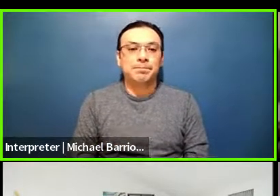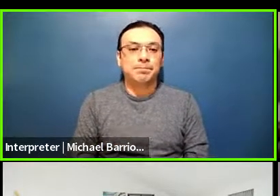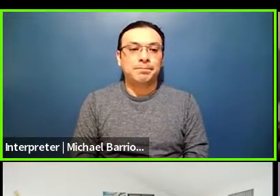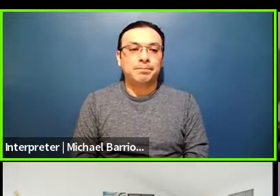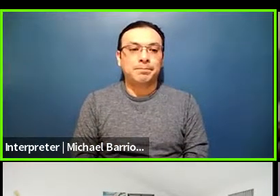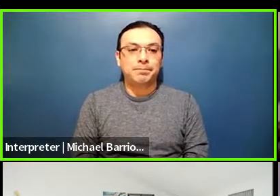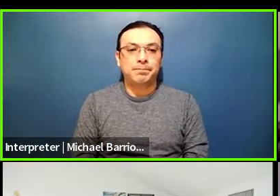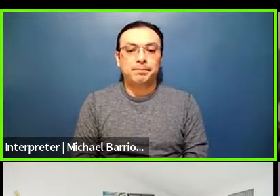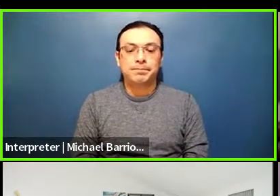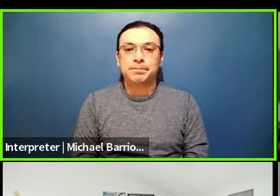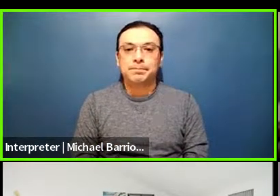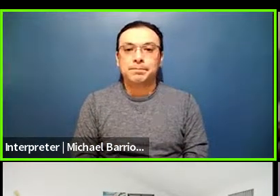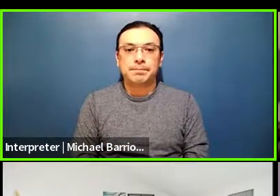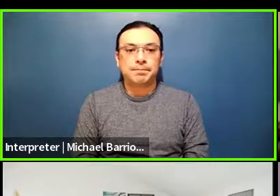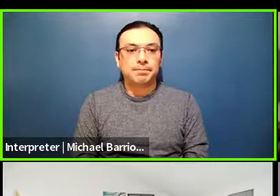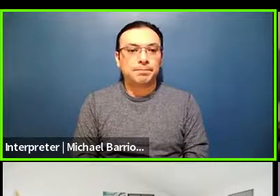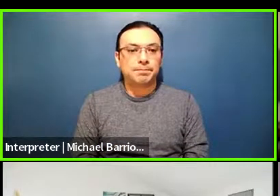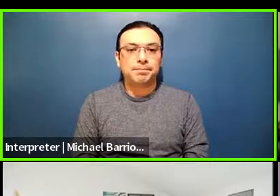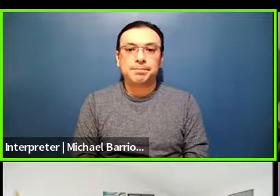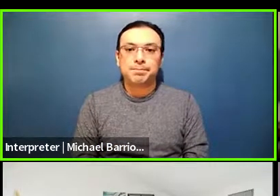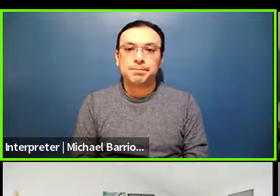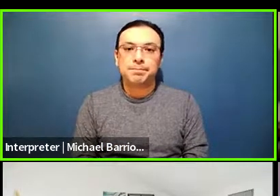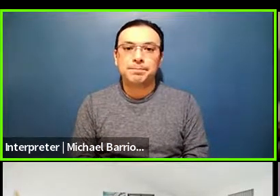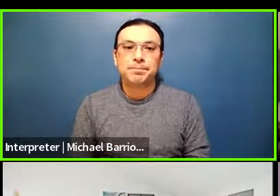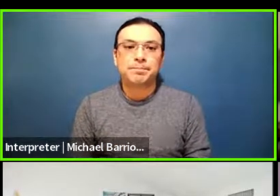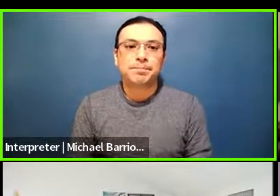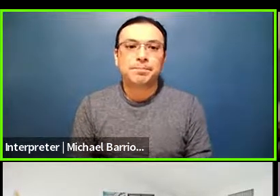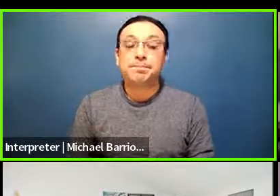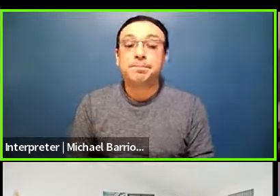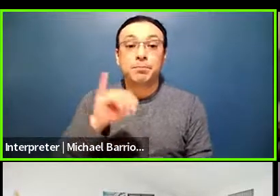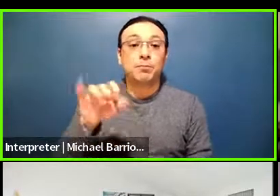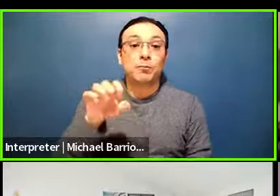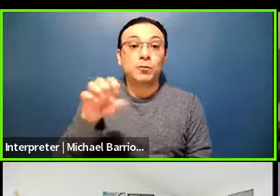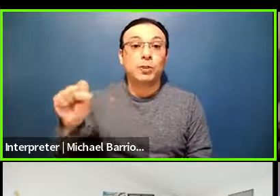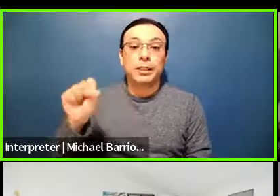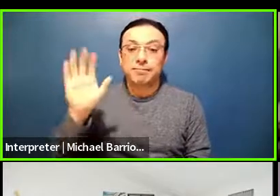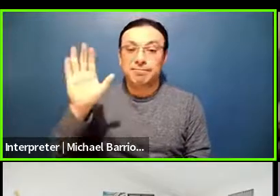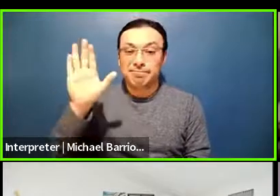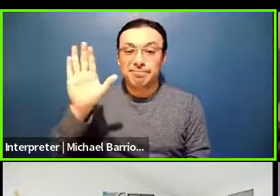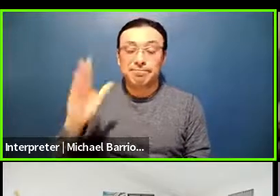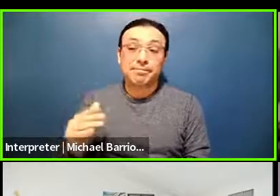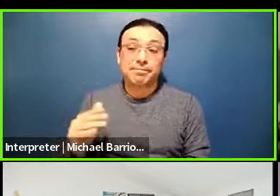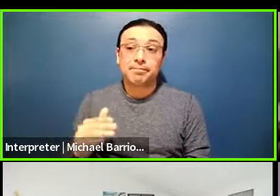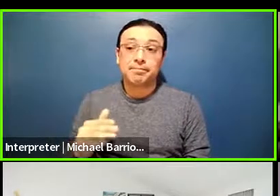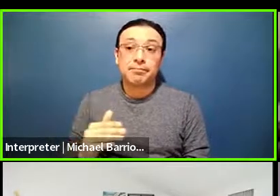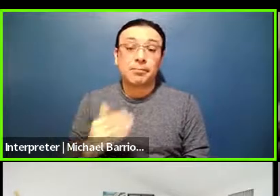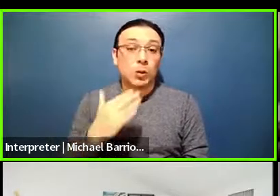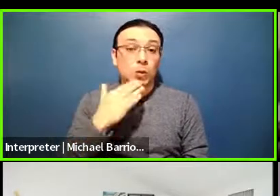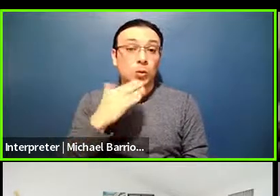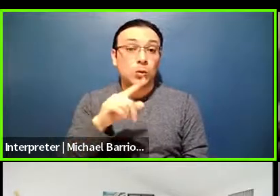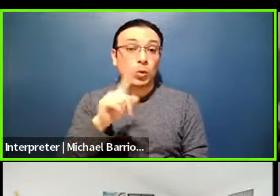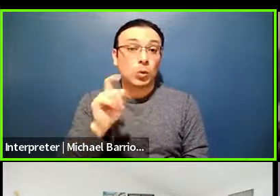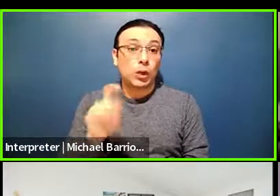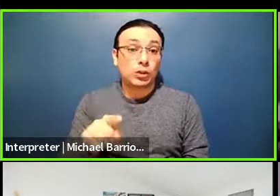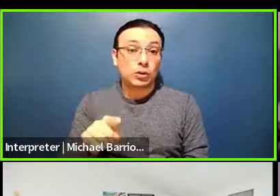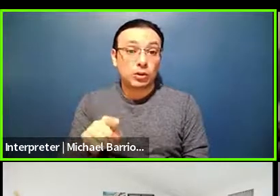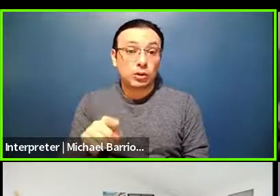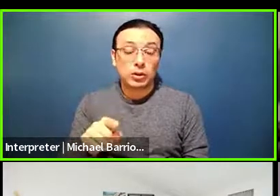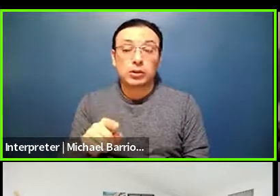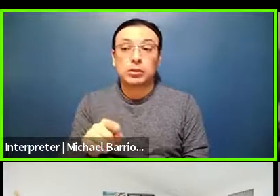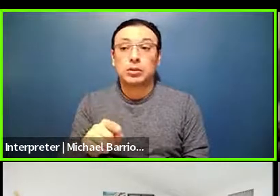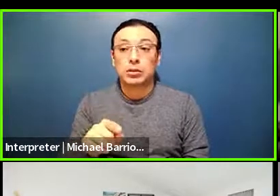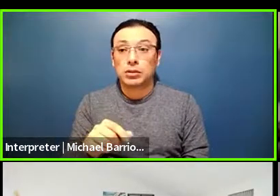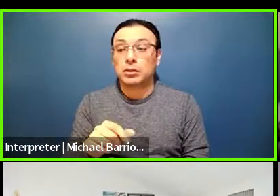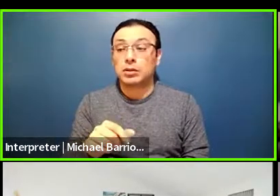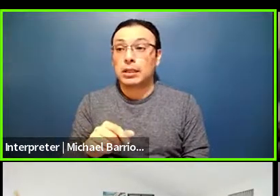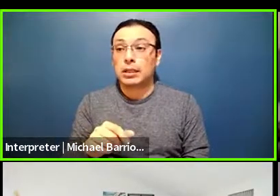This is Jess speaking. That's a great question. And I can just sort of offer some practical things that I've done, but I would be really excited to hear